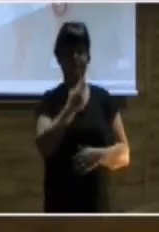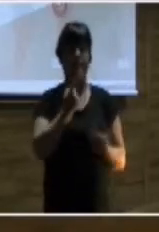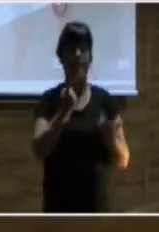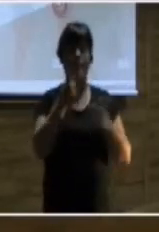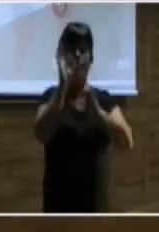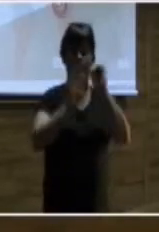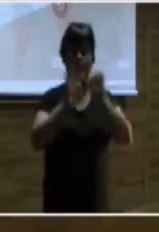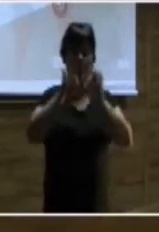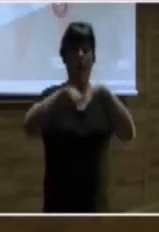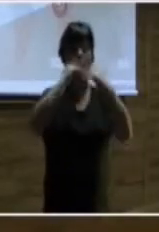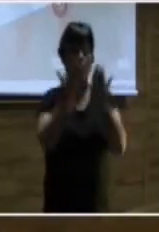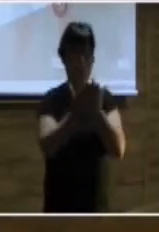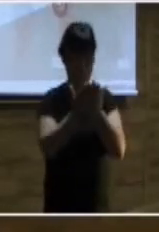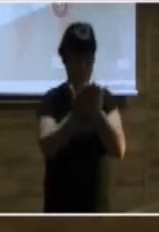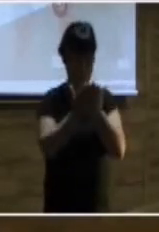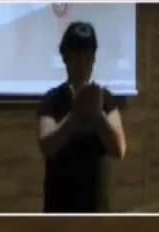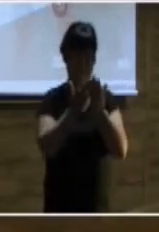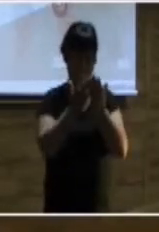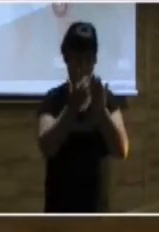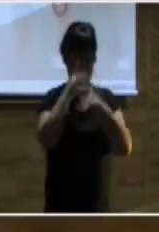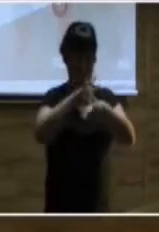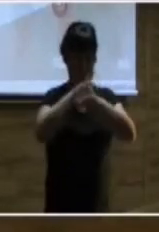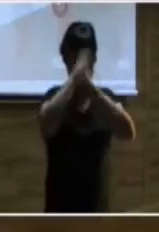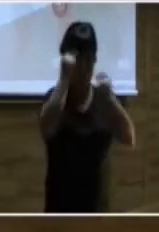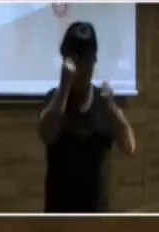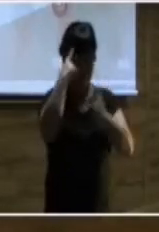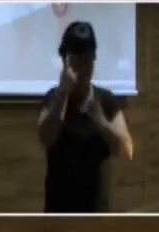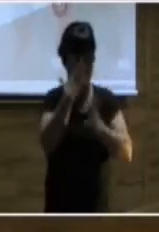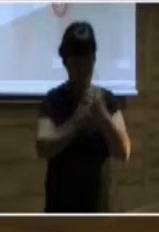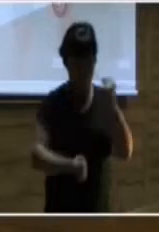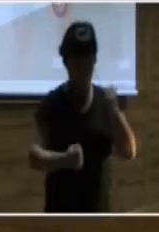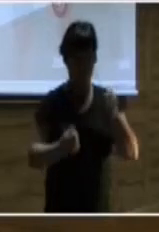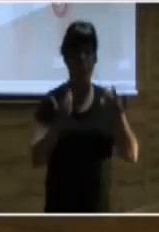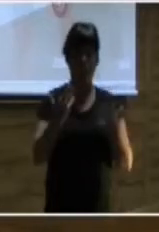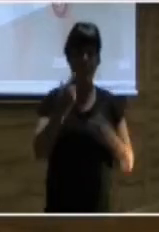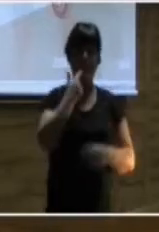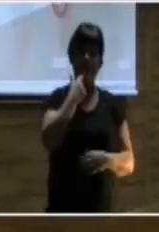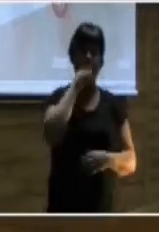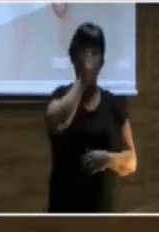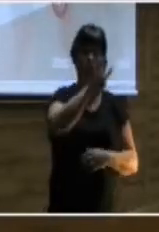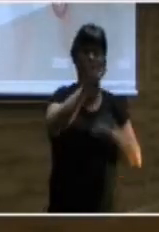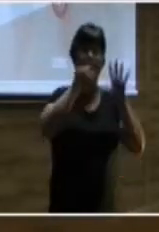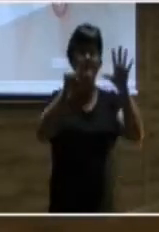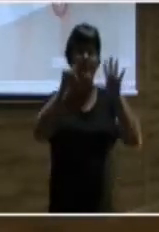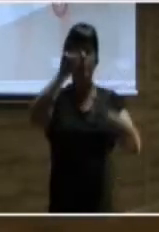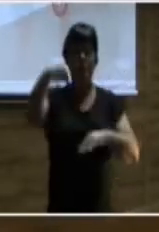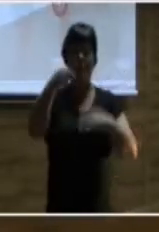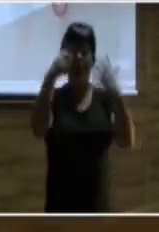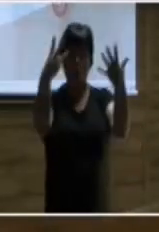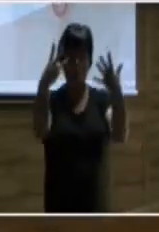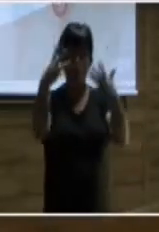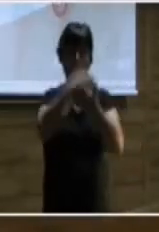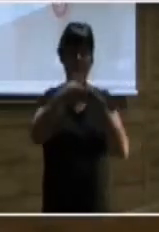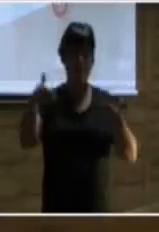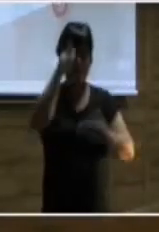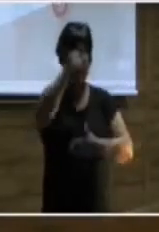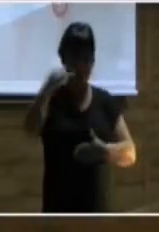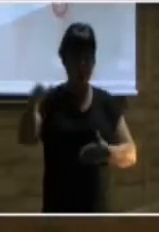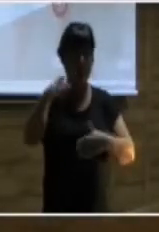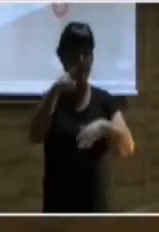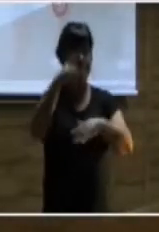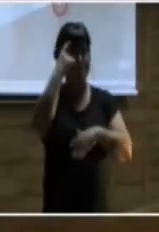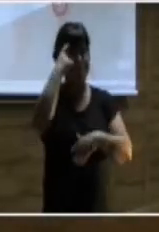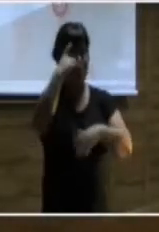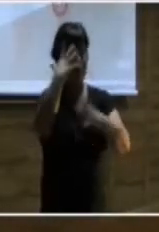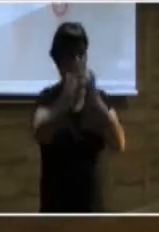research, 46.8 million people have dementia. And basically that number is going to double every 20